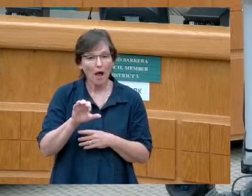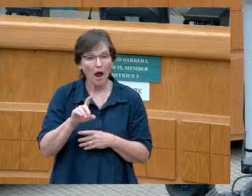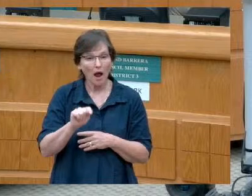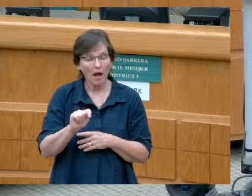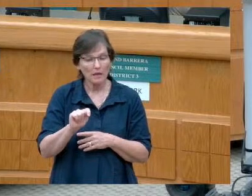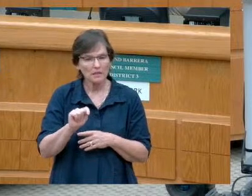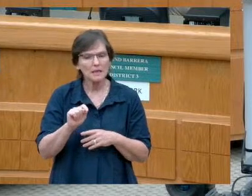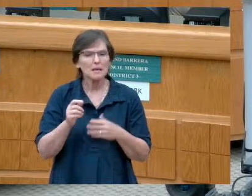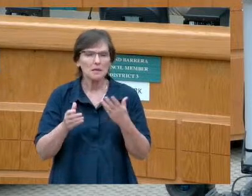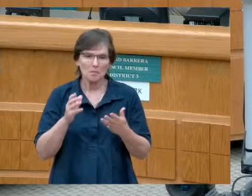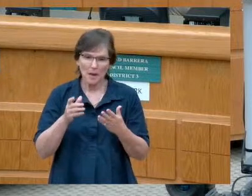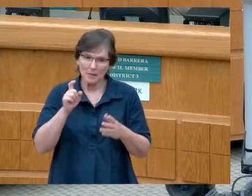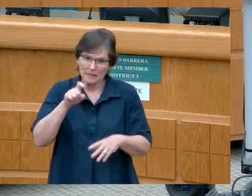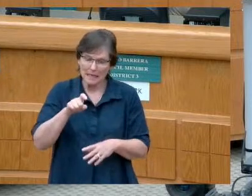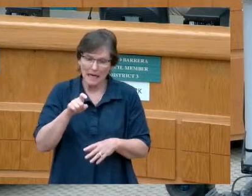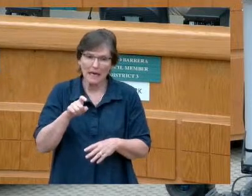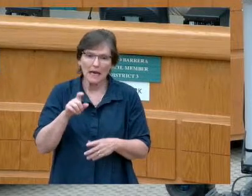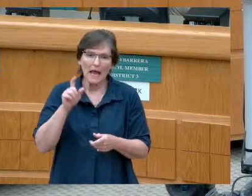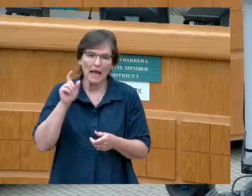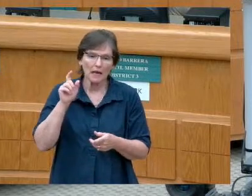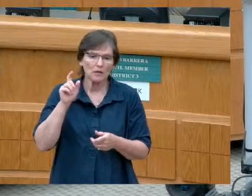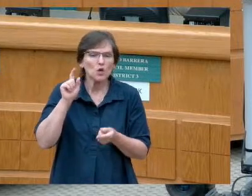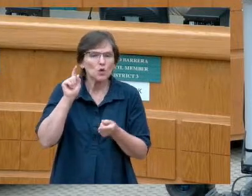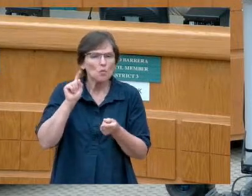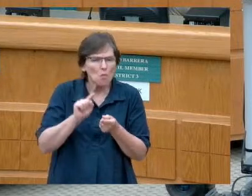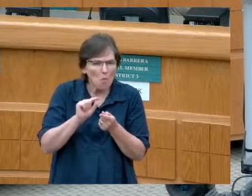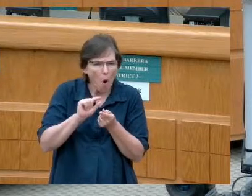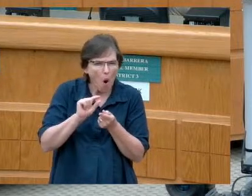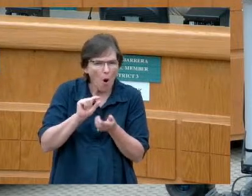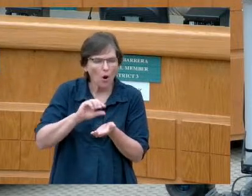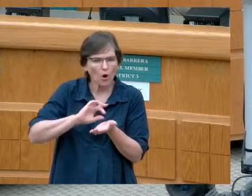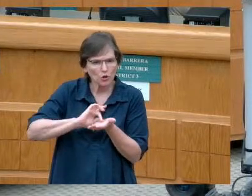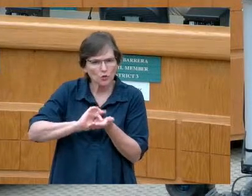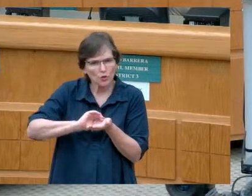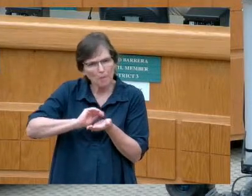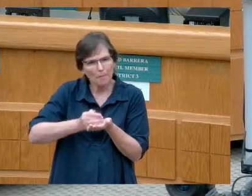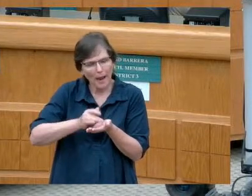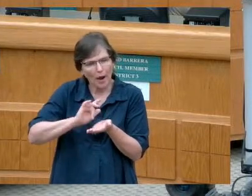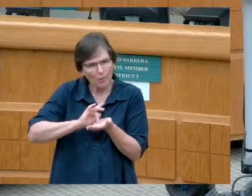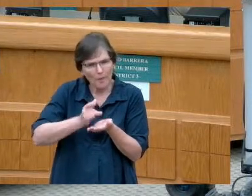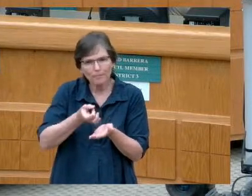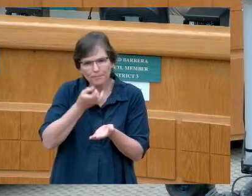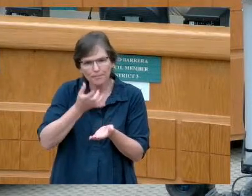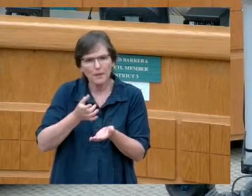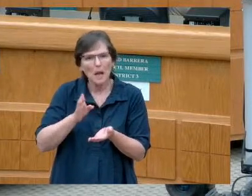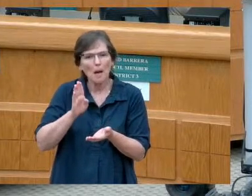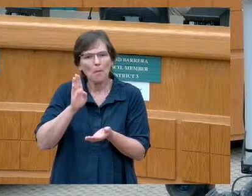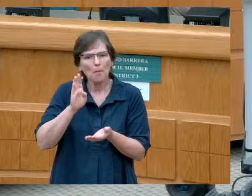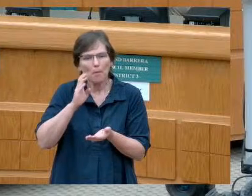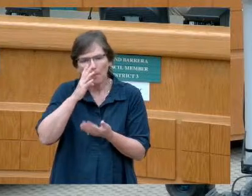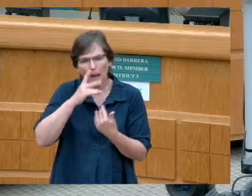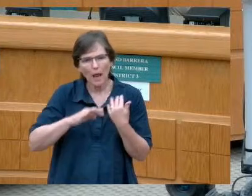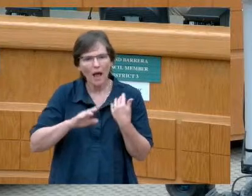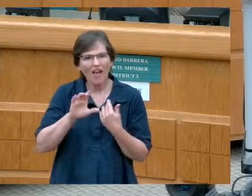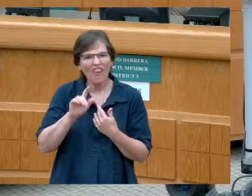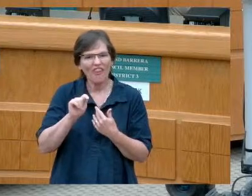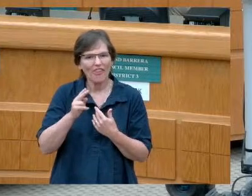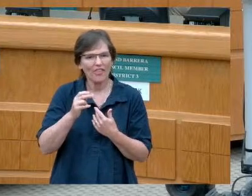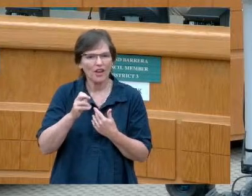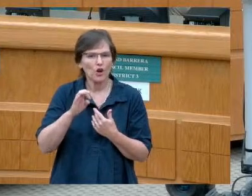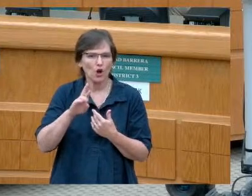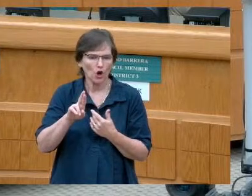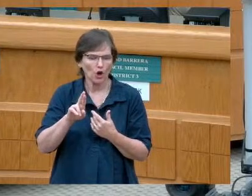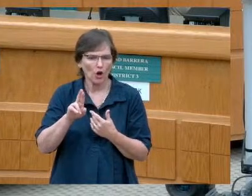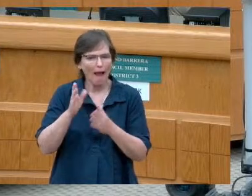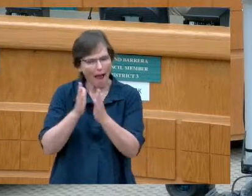be helpful in the event that you do get the virus. Get some exercise in, take a walk or a bike ride, go around the